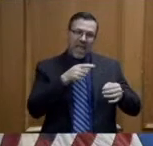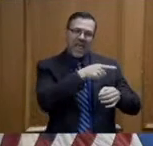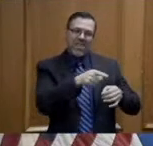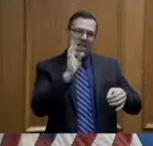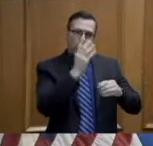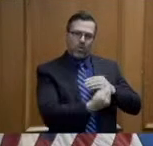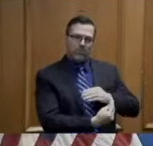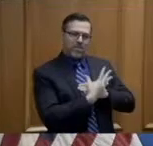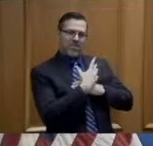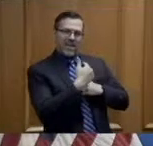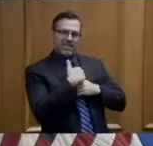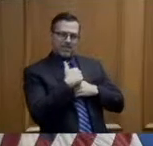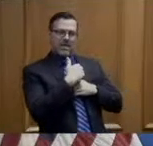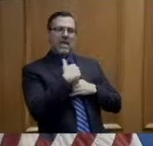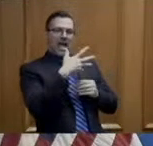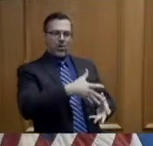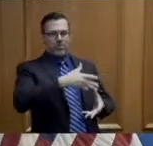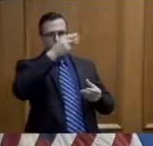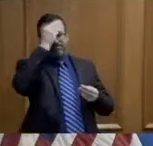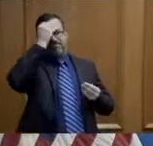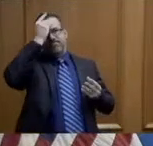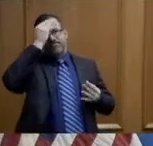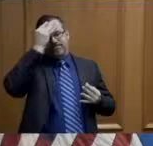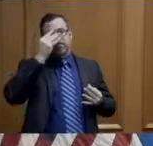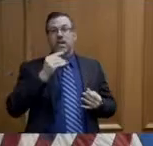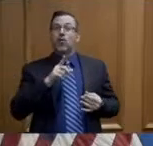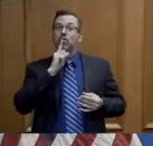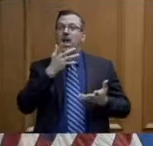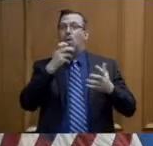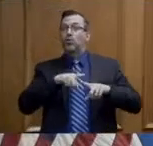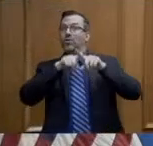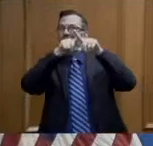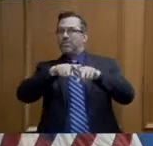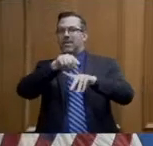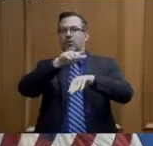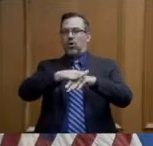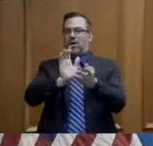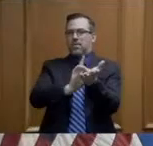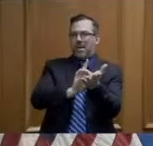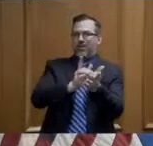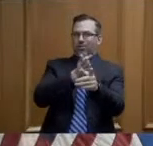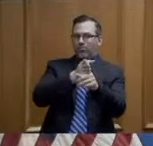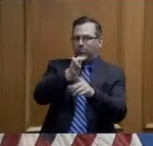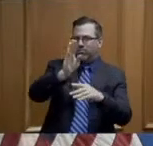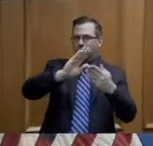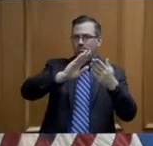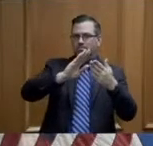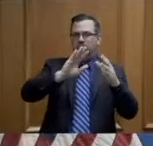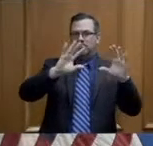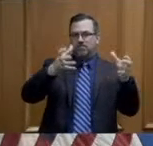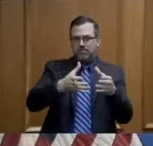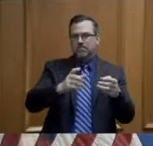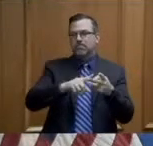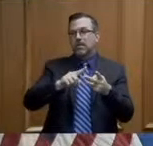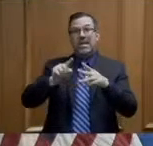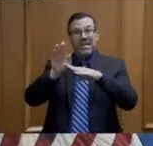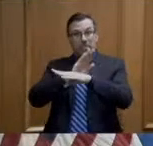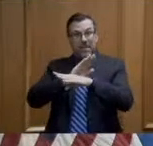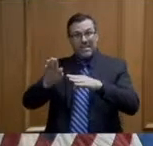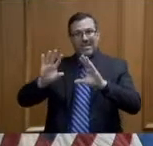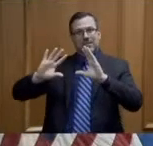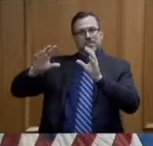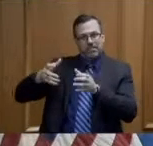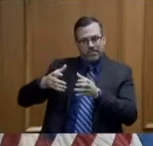those steps are. We need the healthcare community to weigh in heavily. We need the business community to weigh in heavily. We need our